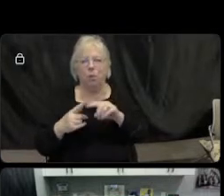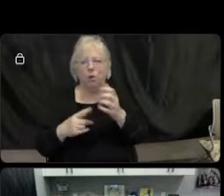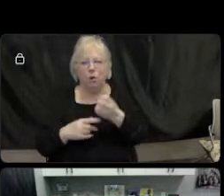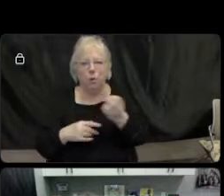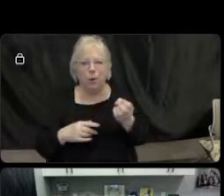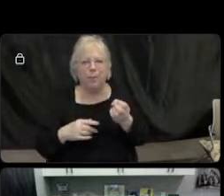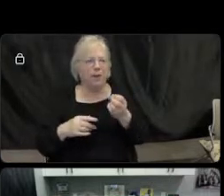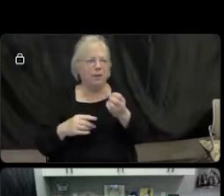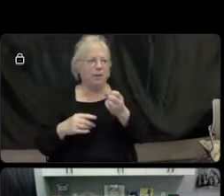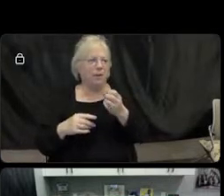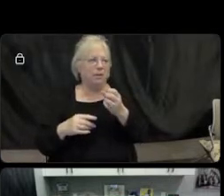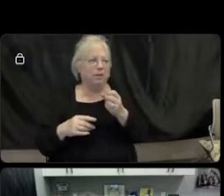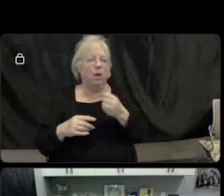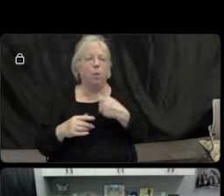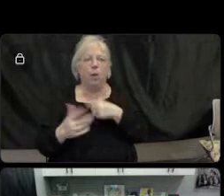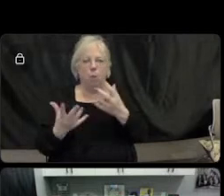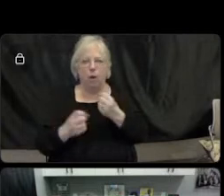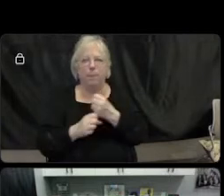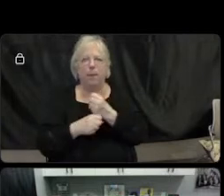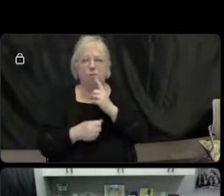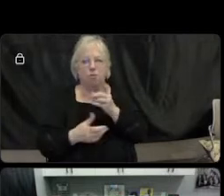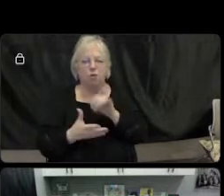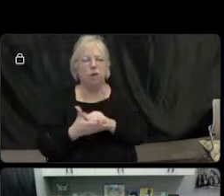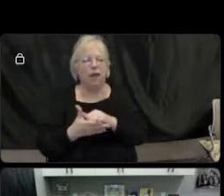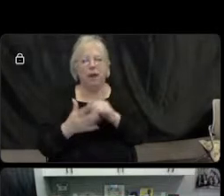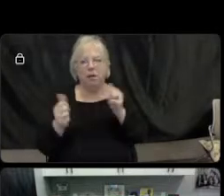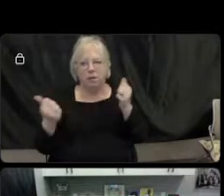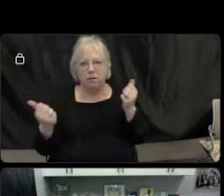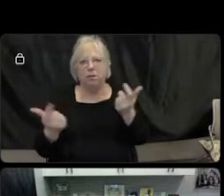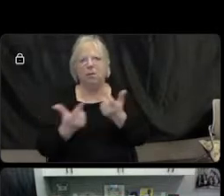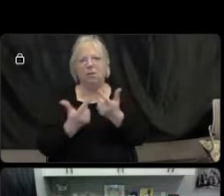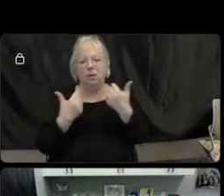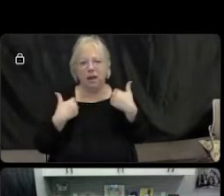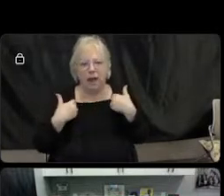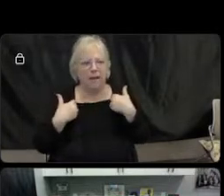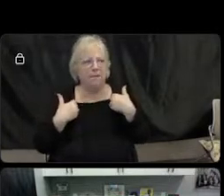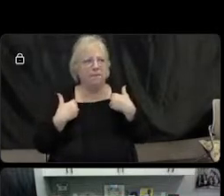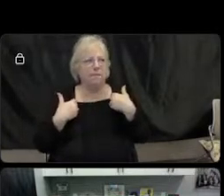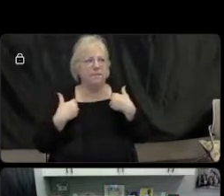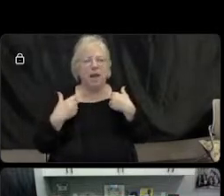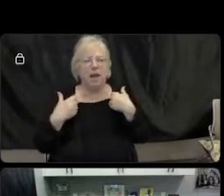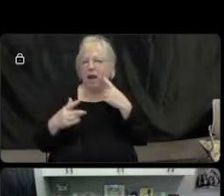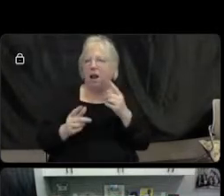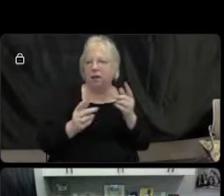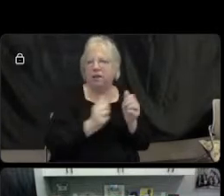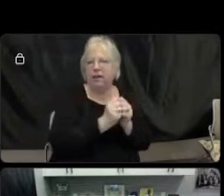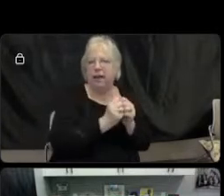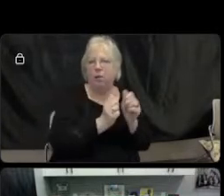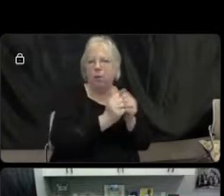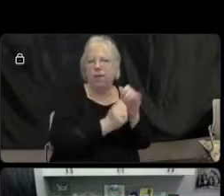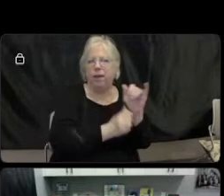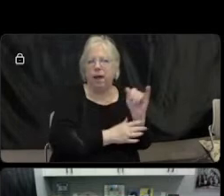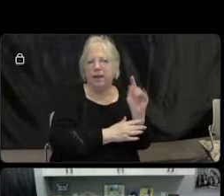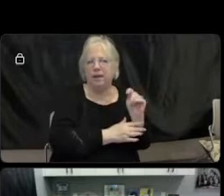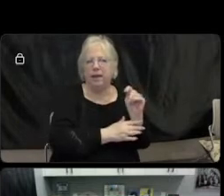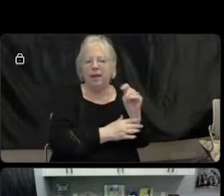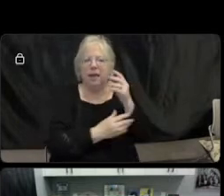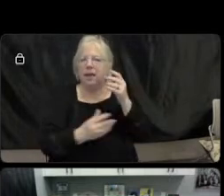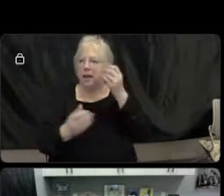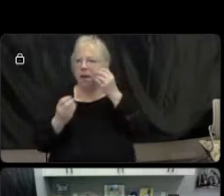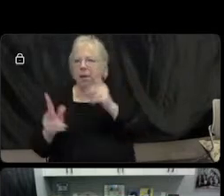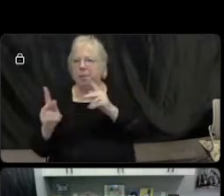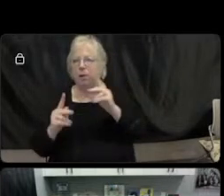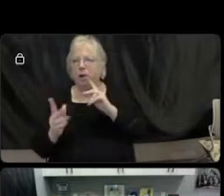meeting. And we want to make sure that everybody has and I'll get with IT, kind of let everybody know what